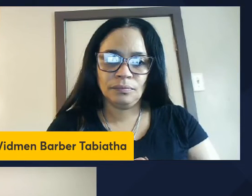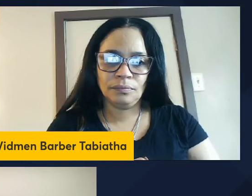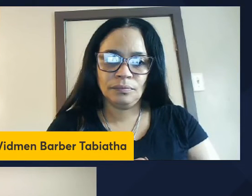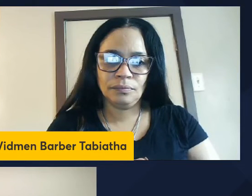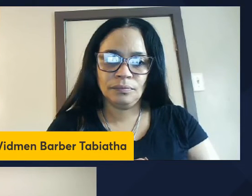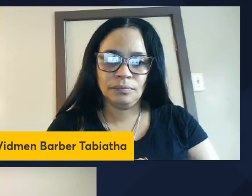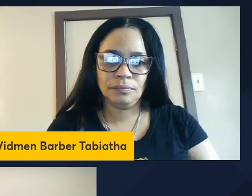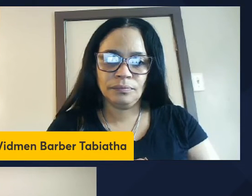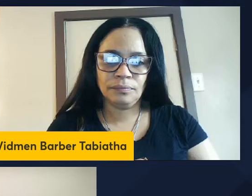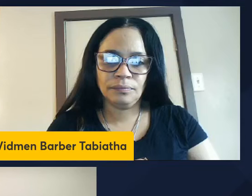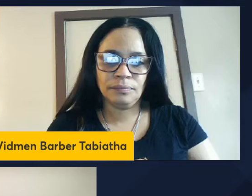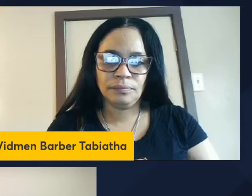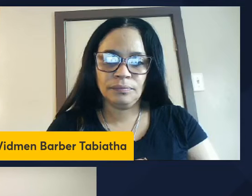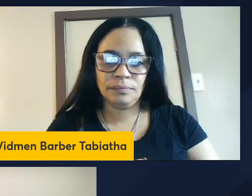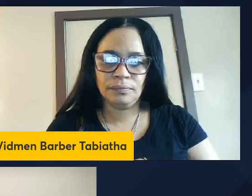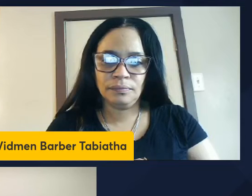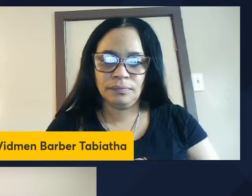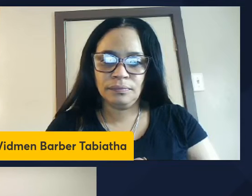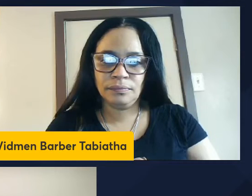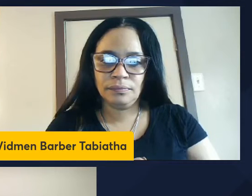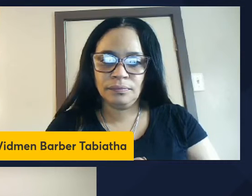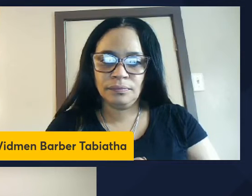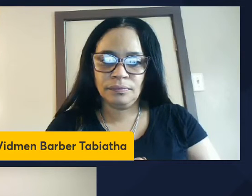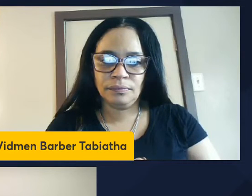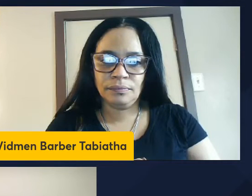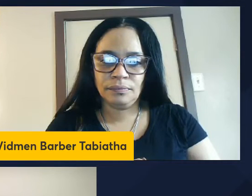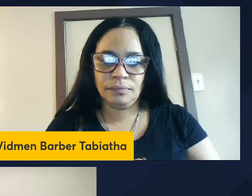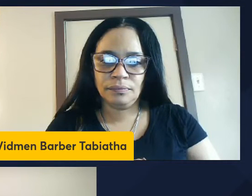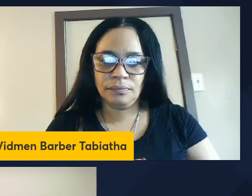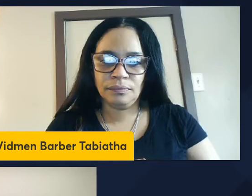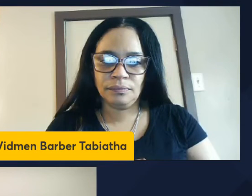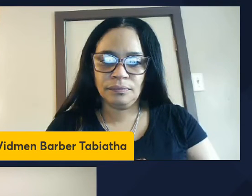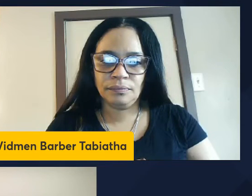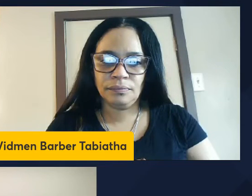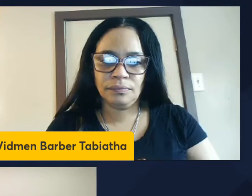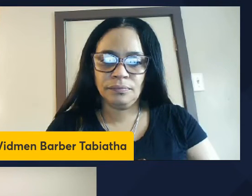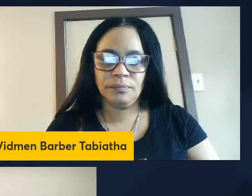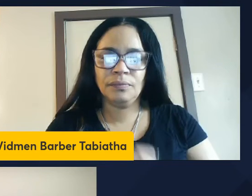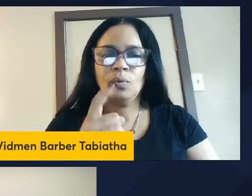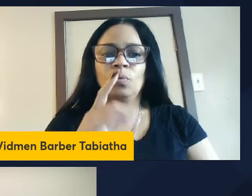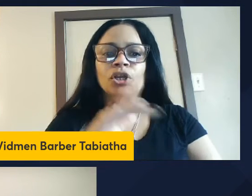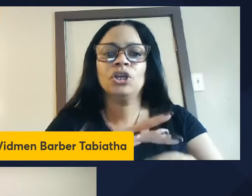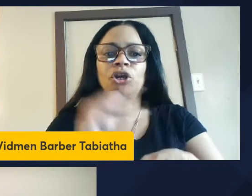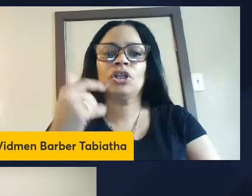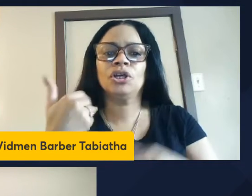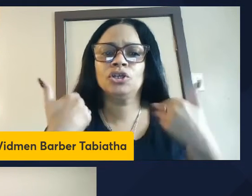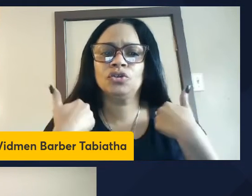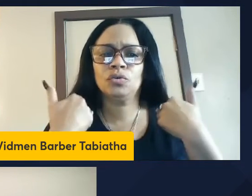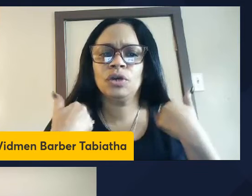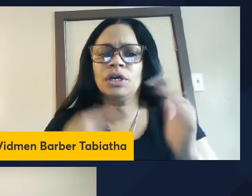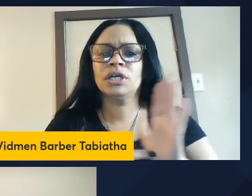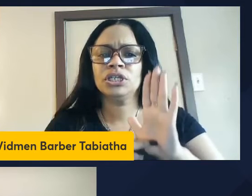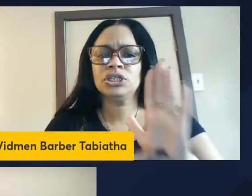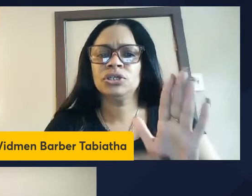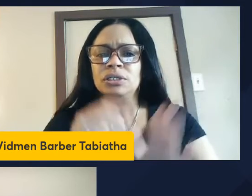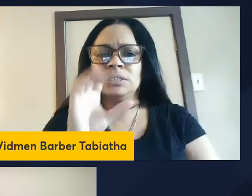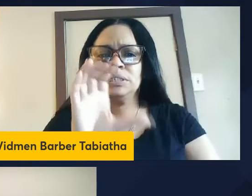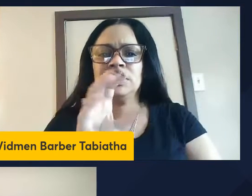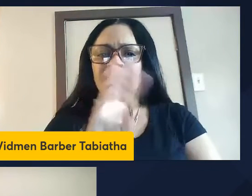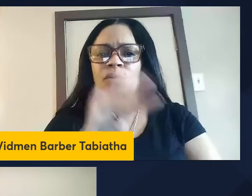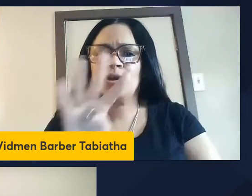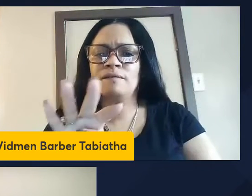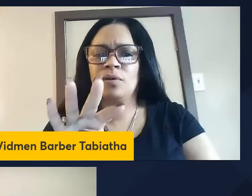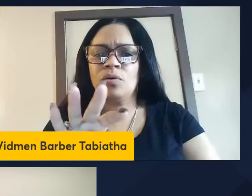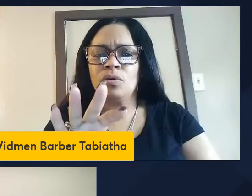While people are typing, I can definitely kick this off. So, on one of your earlier slides, you had showed that CD44 was